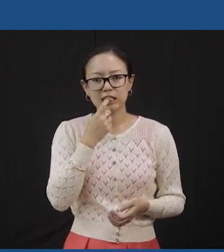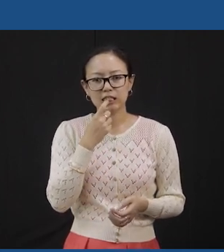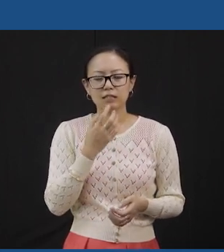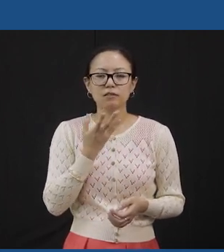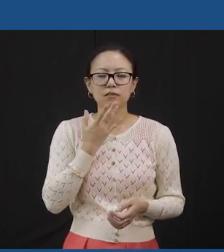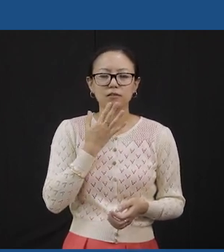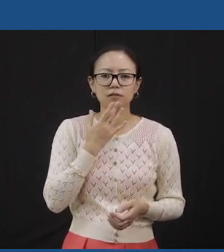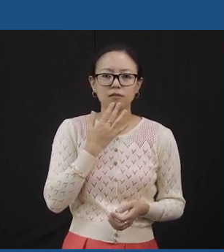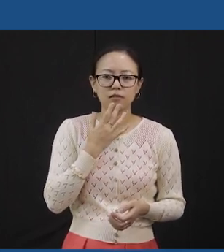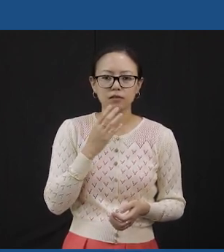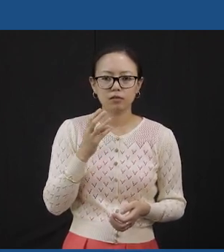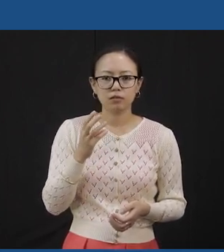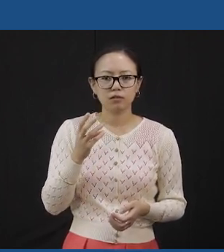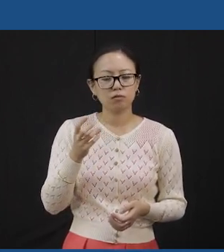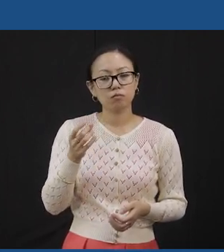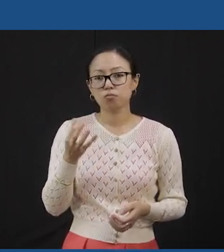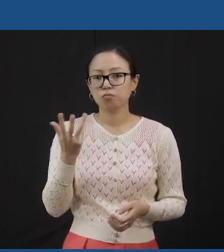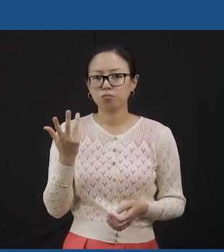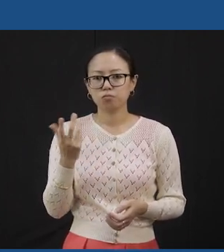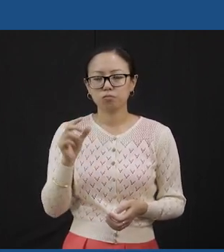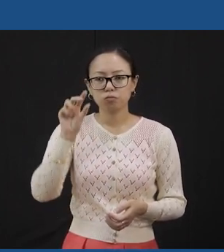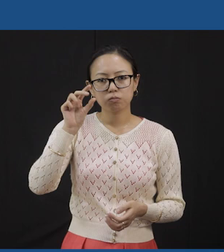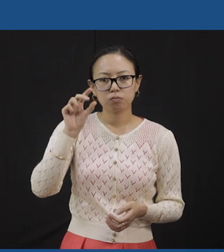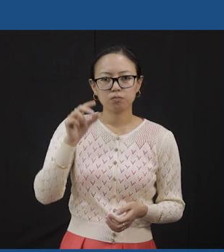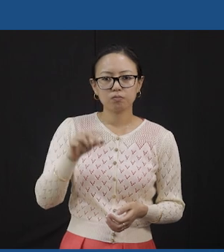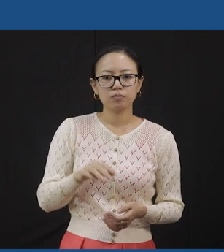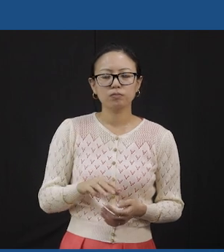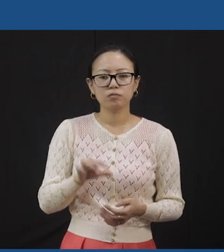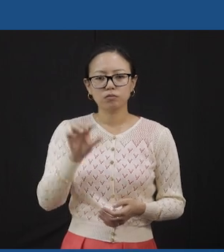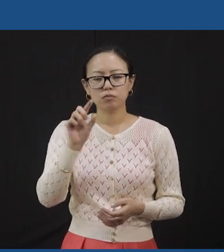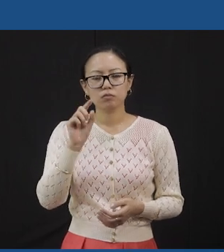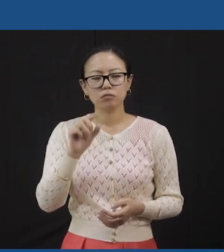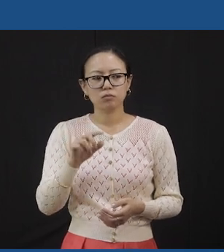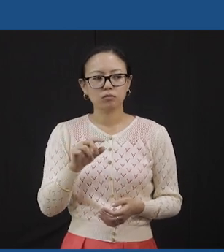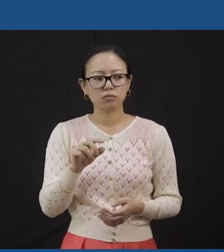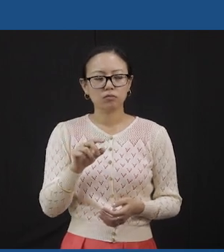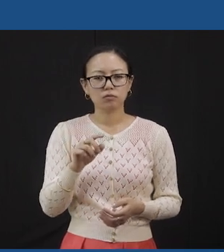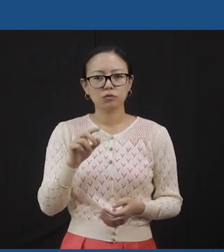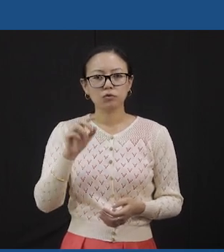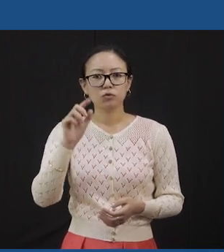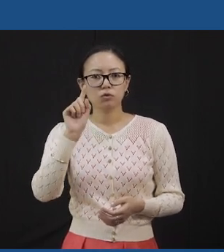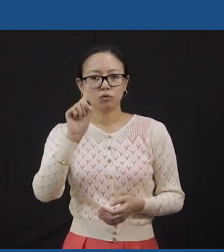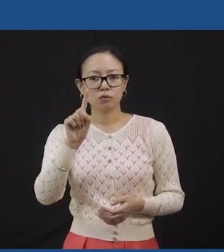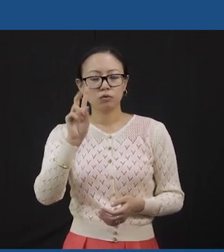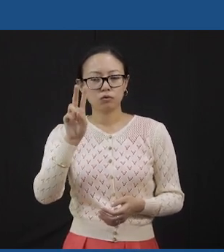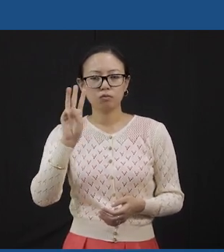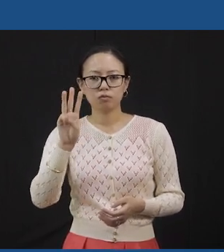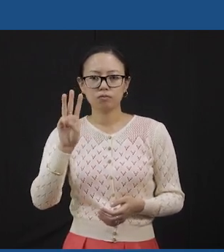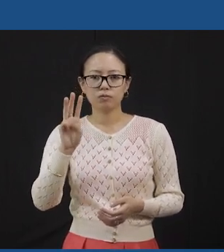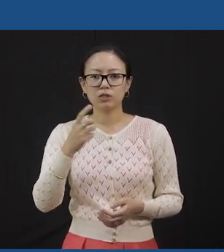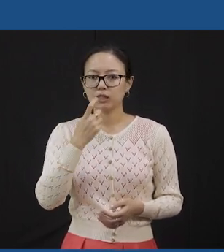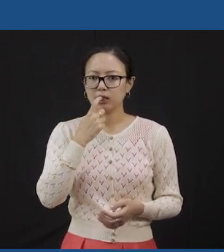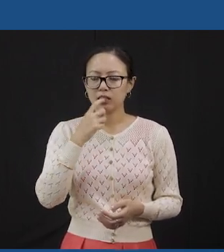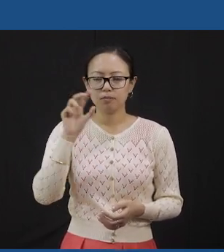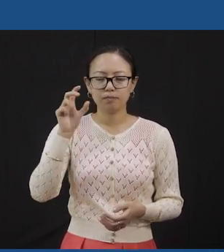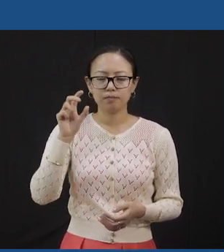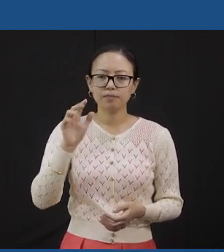1, 2, and 3. These 3 will be placed in dense place.